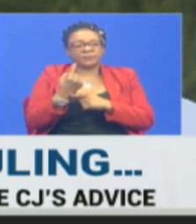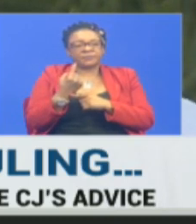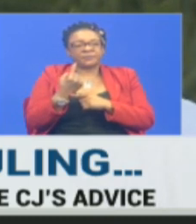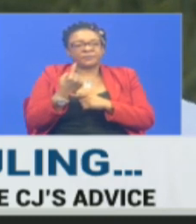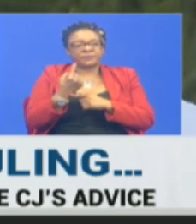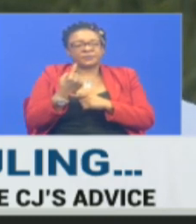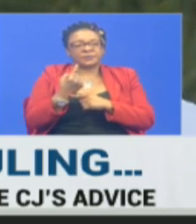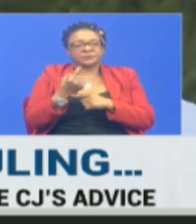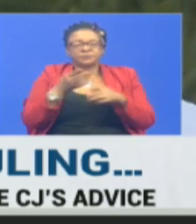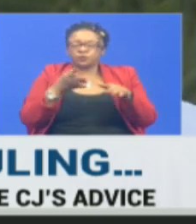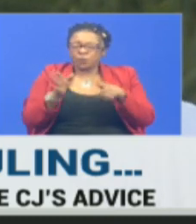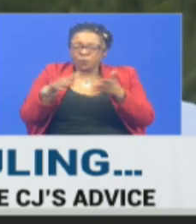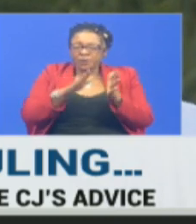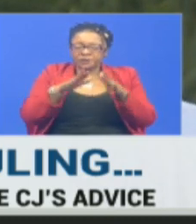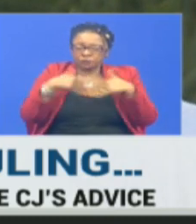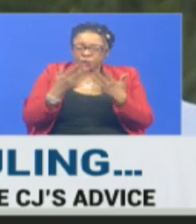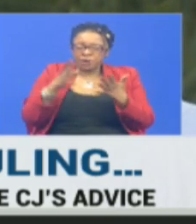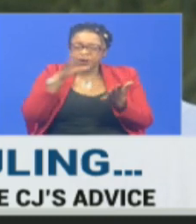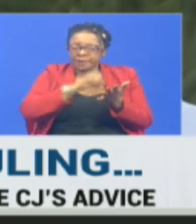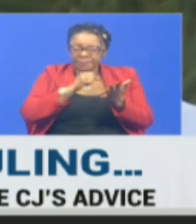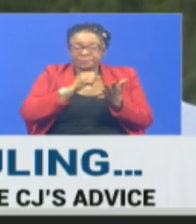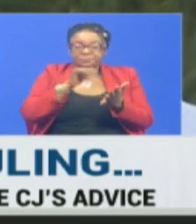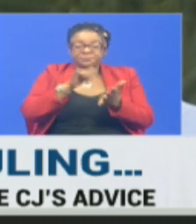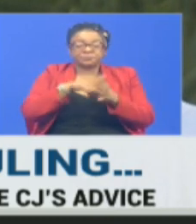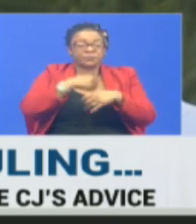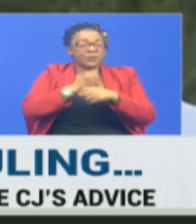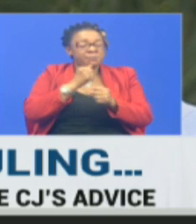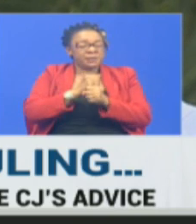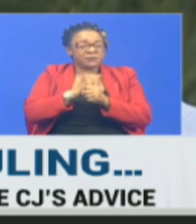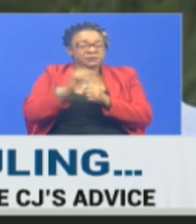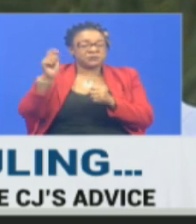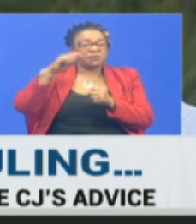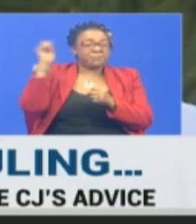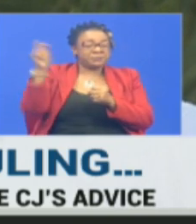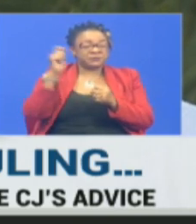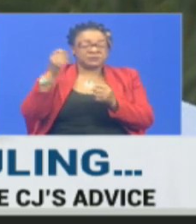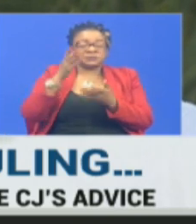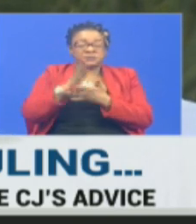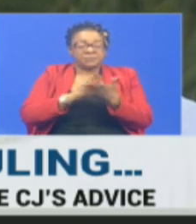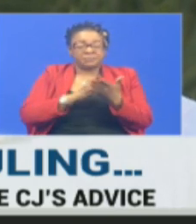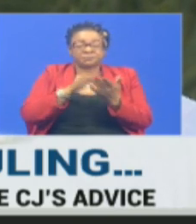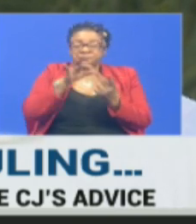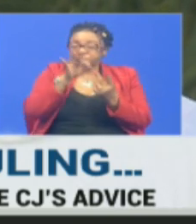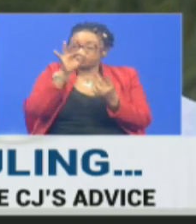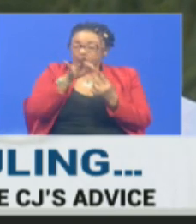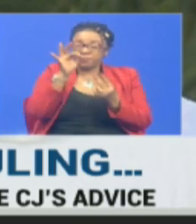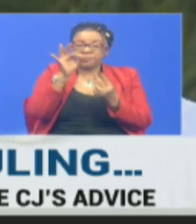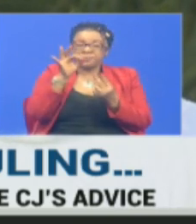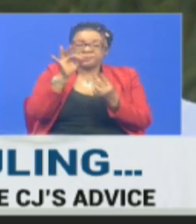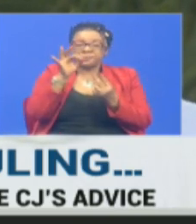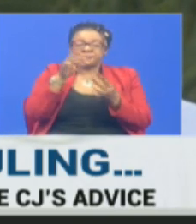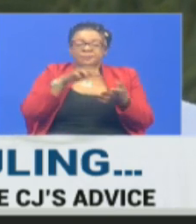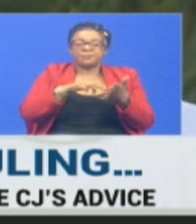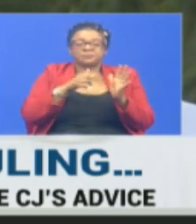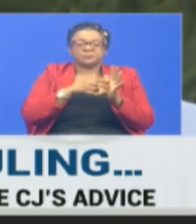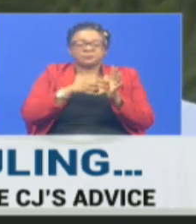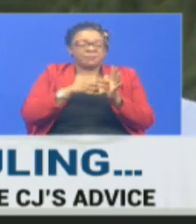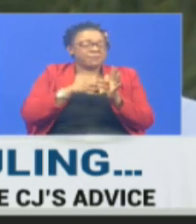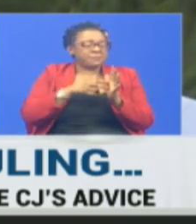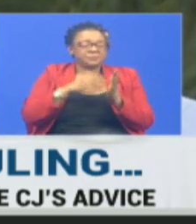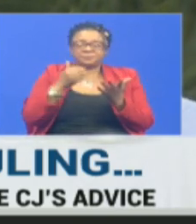leeway or gap that gives the President some level of discretion is the fact that no